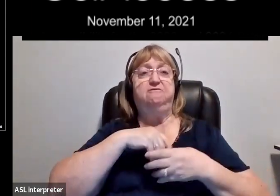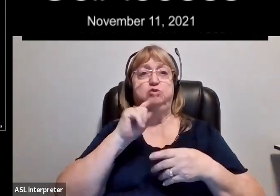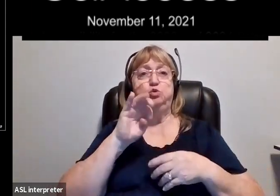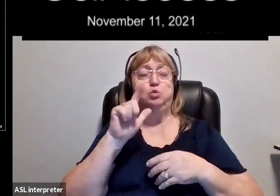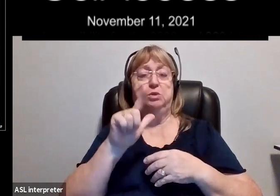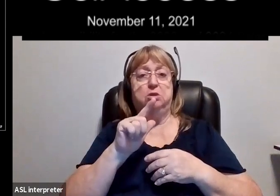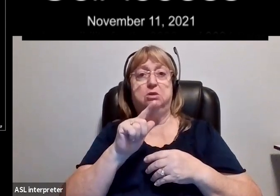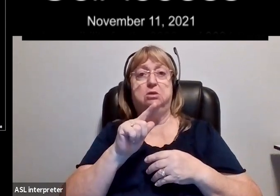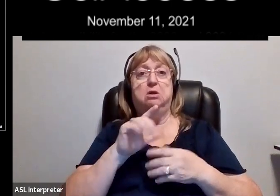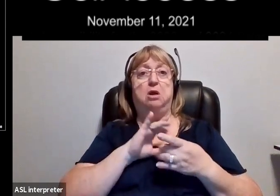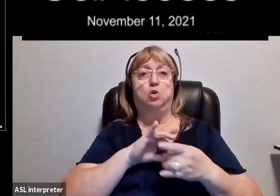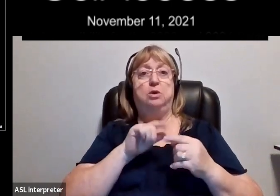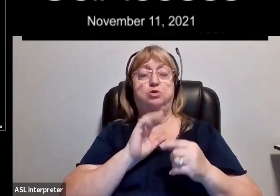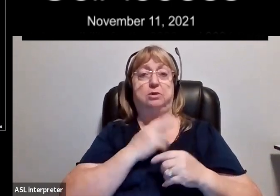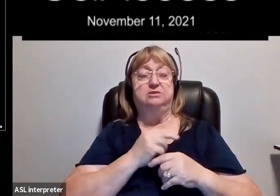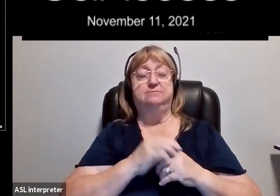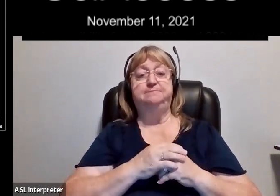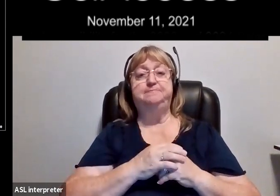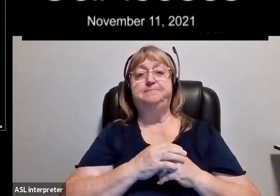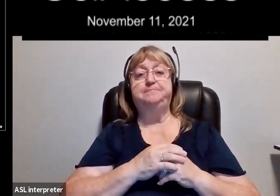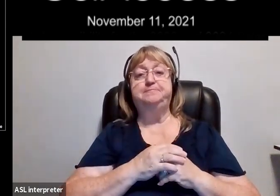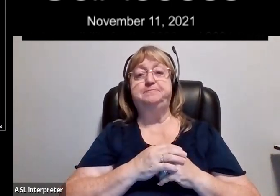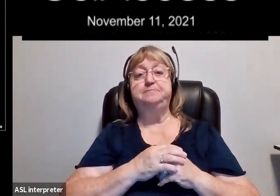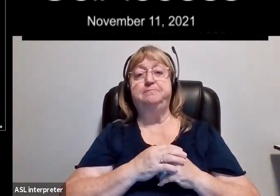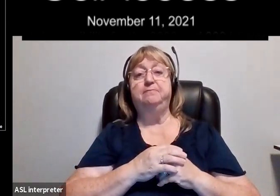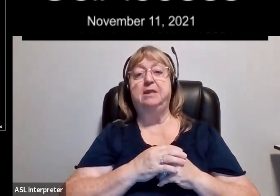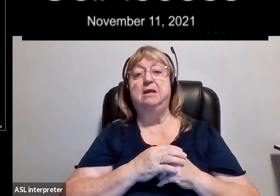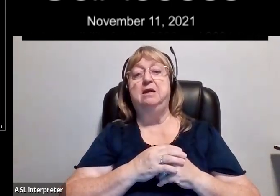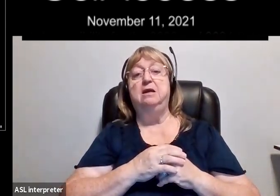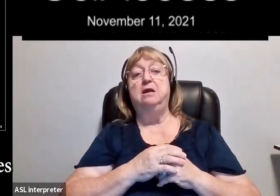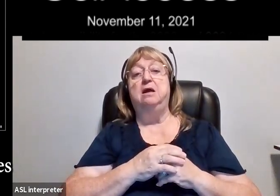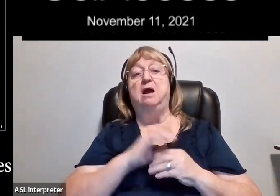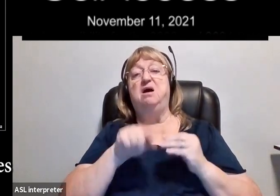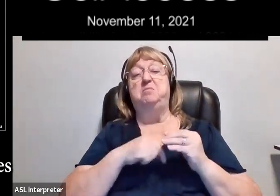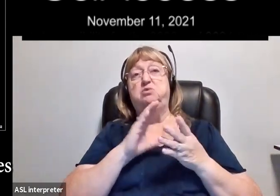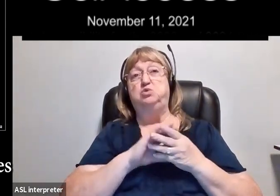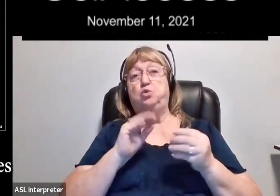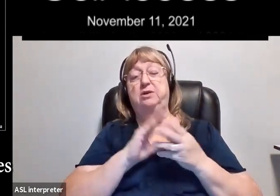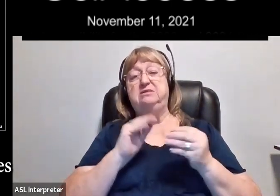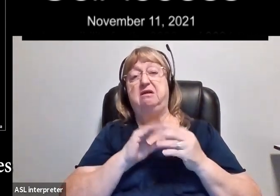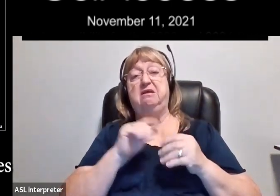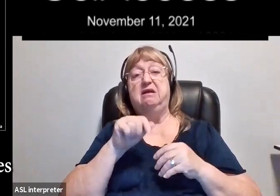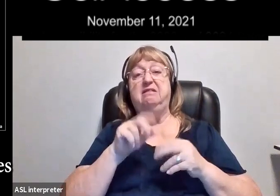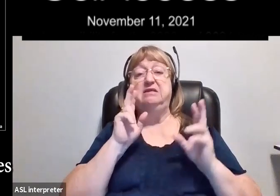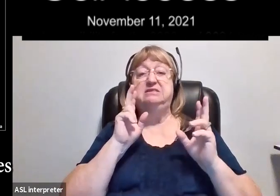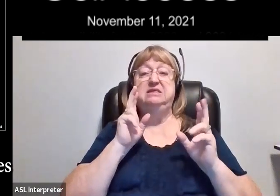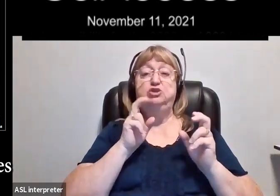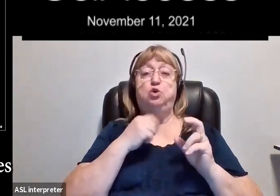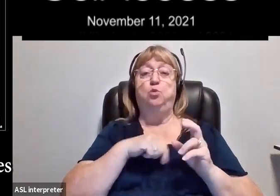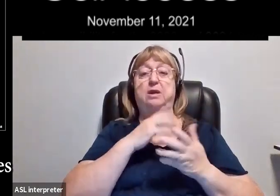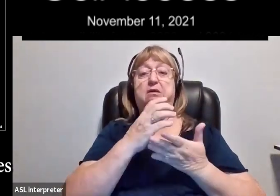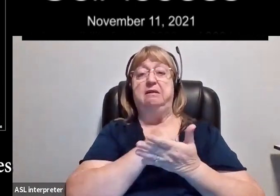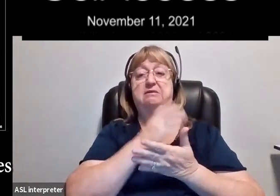tool, according to us. About storytelling in this issue, we collected and told